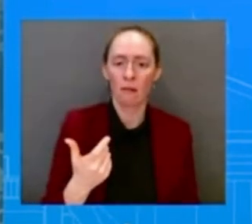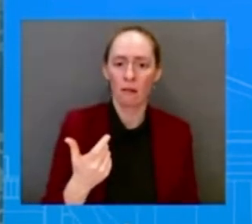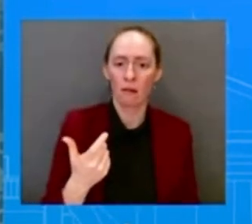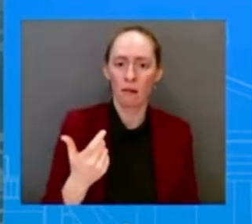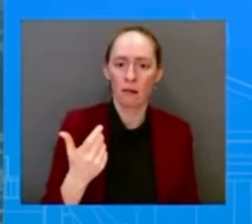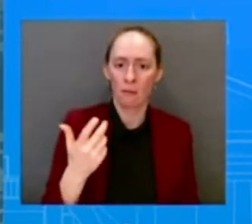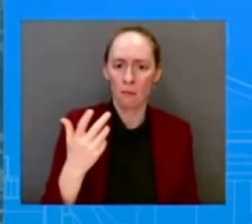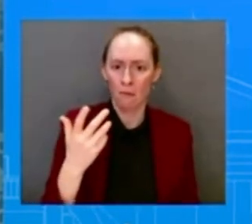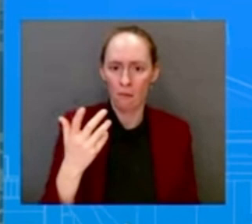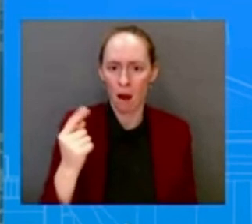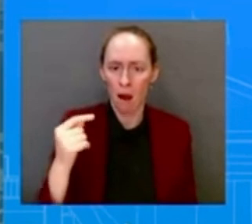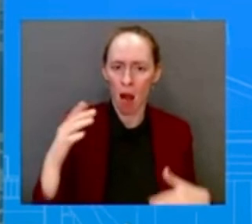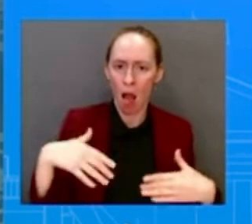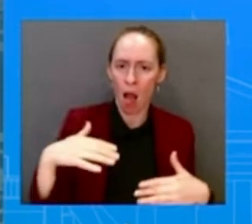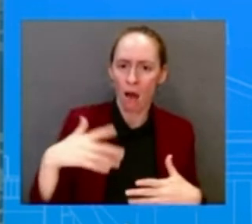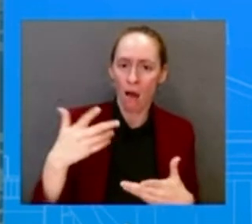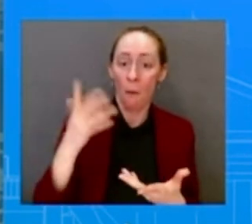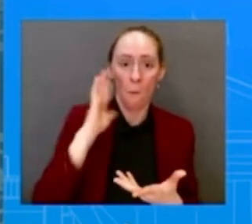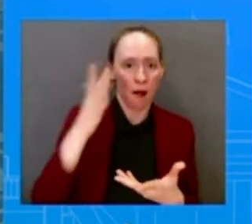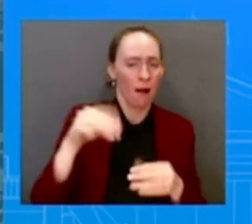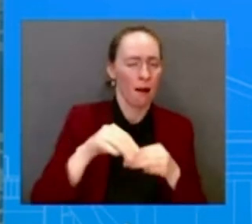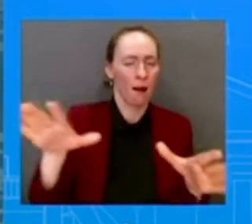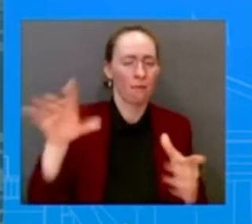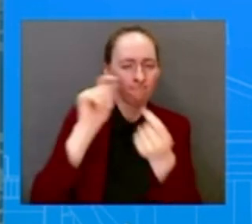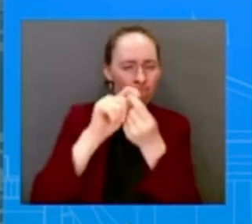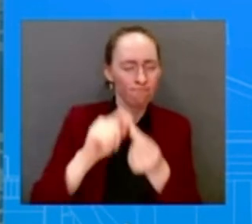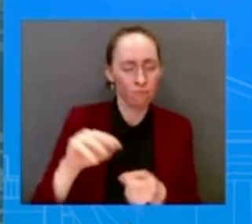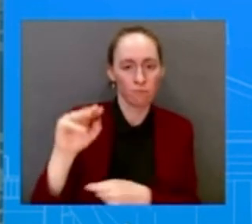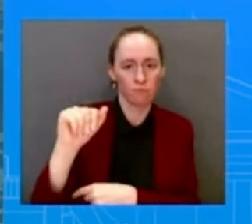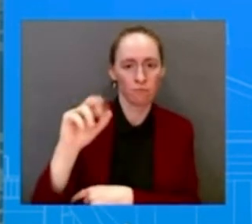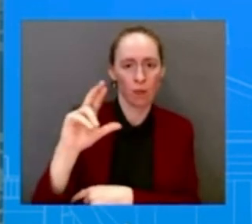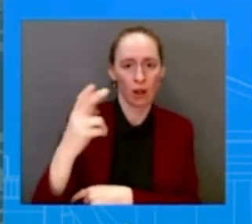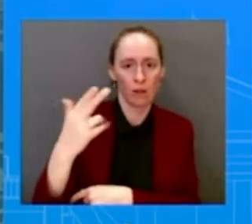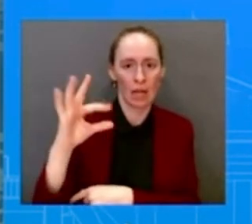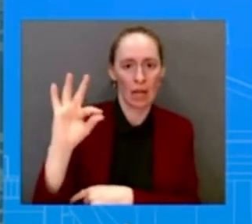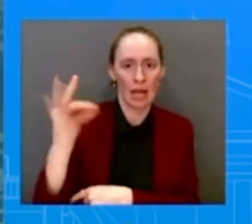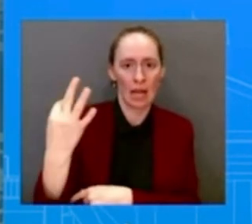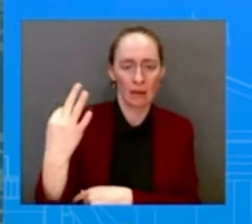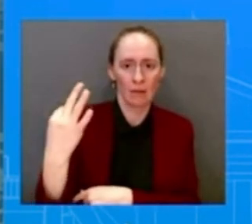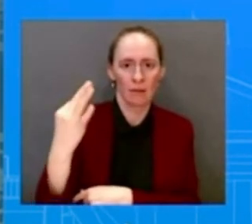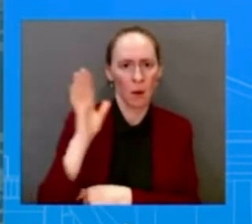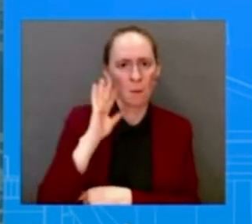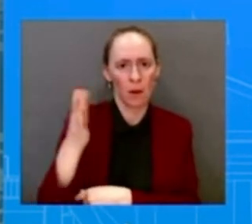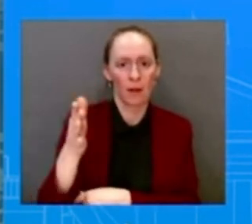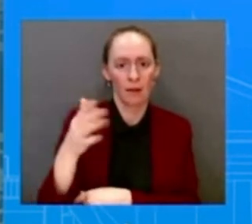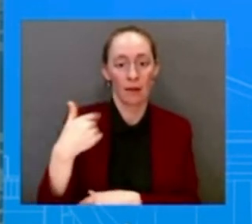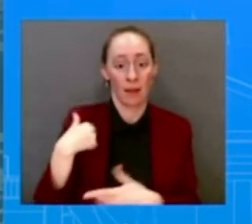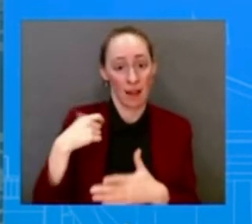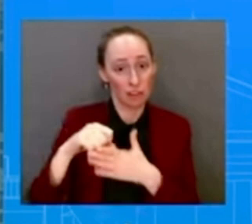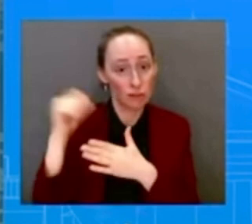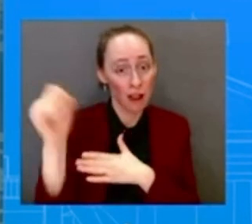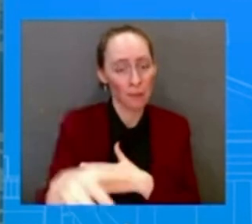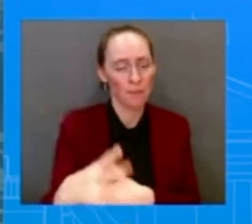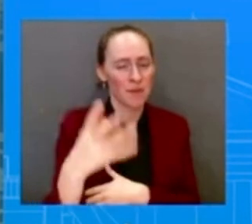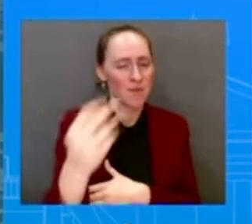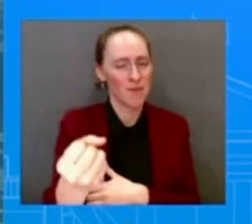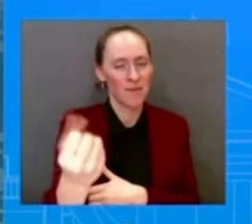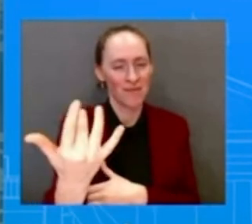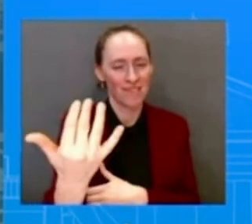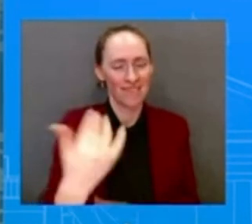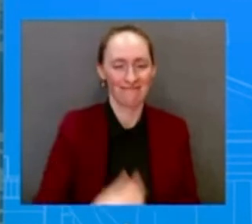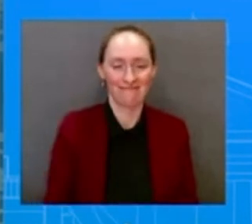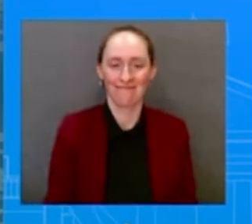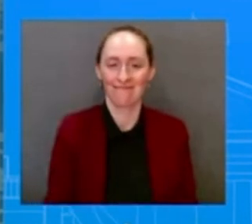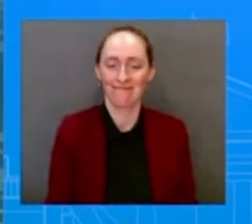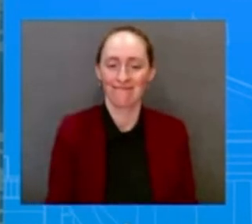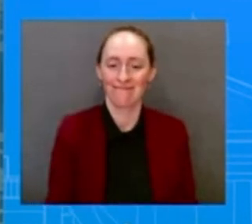you'll be able to peruse and see exactly what the president is laying out. I'm just not going to get ahead of that. But I also want to add, and I've said this many times